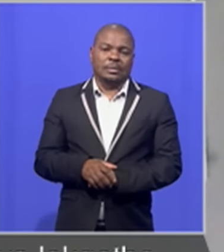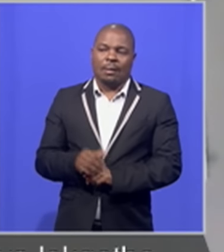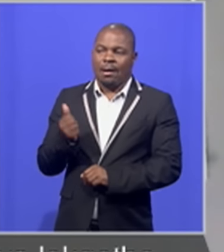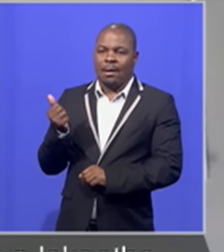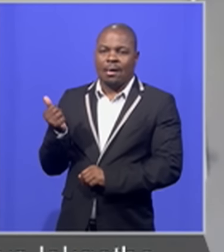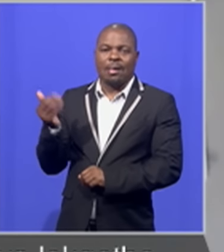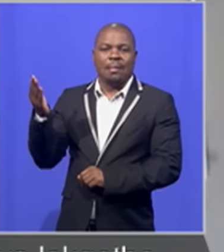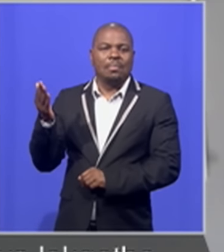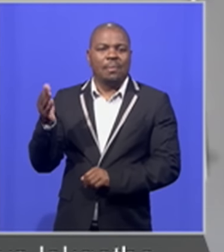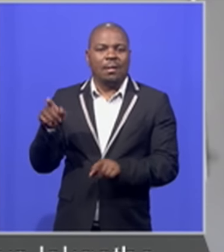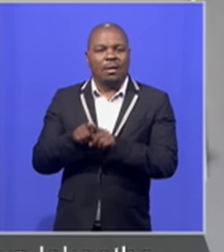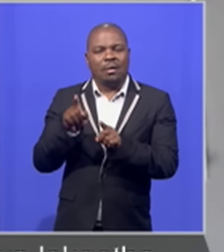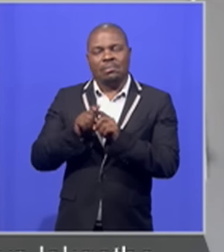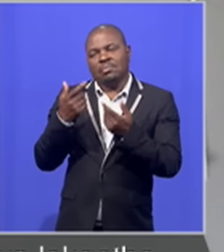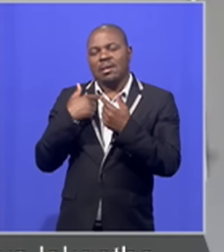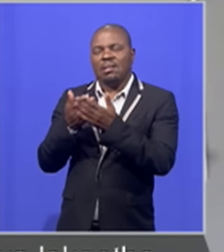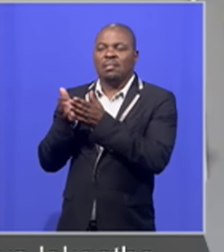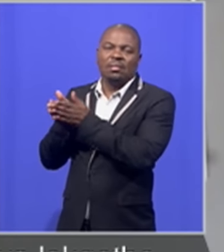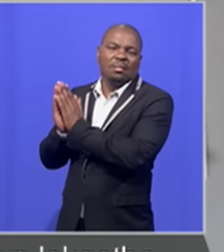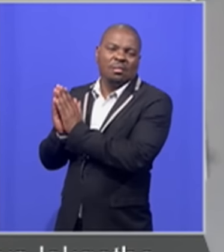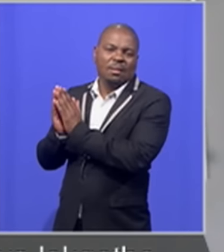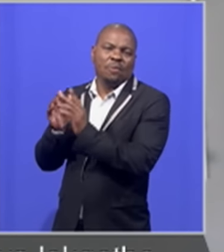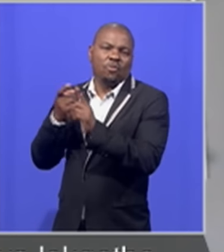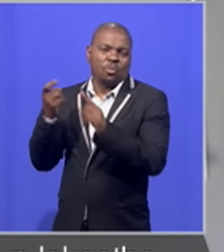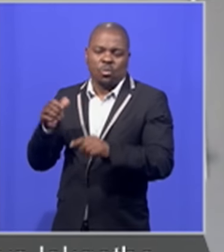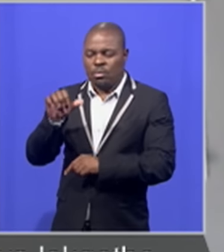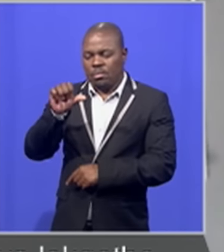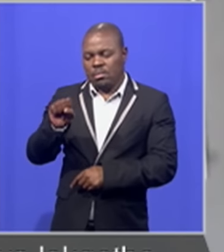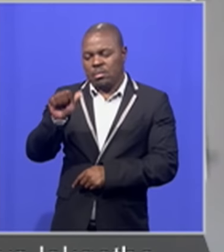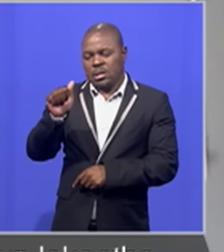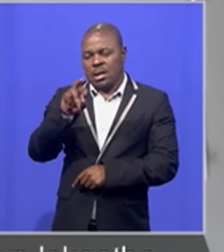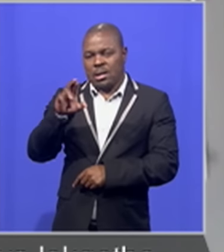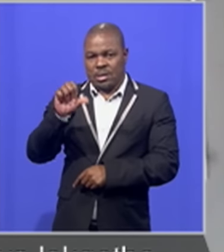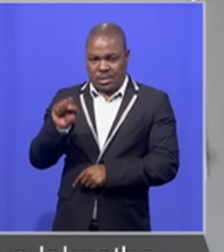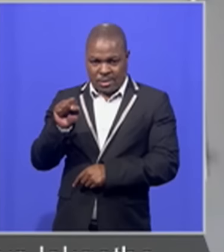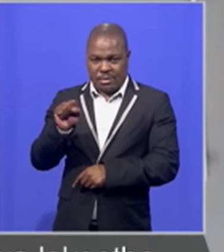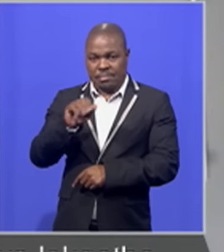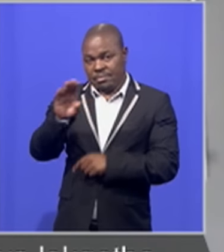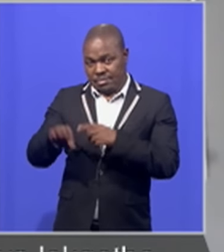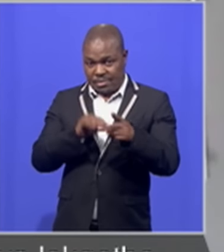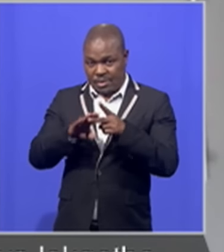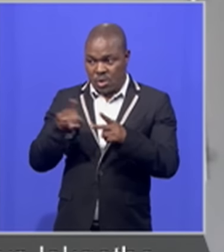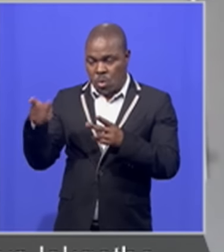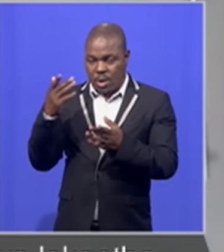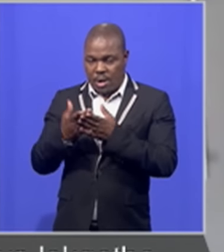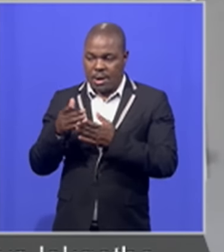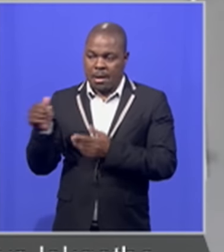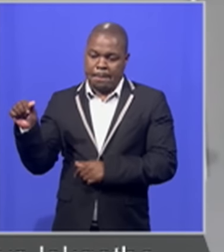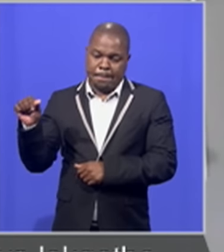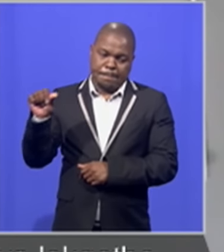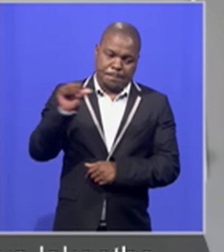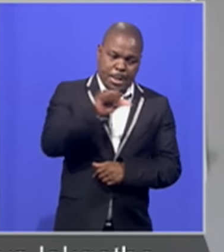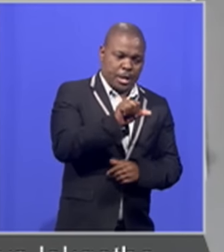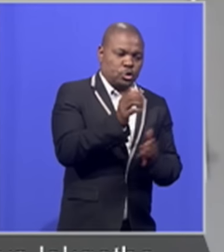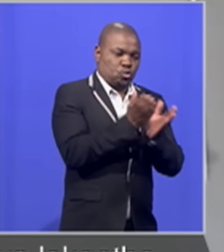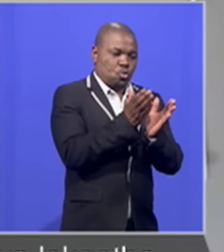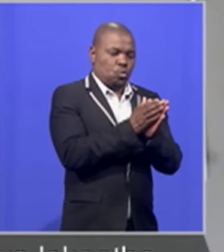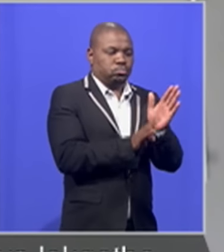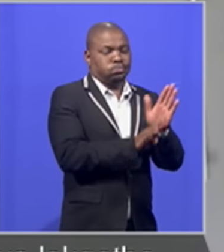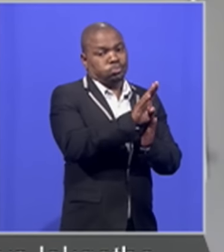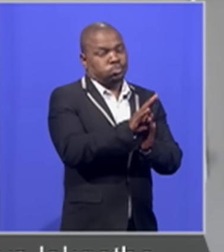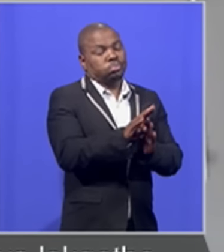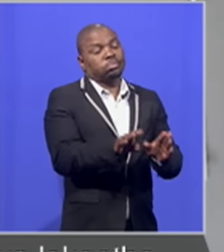claima ka lereo le leng go kopa ko SARS, and then e tla tlhabolla ditšhelete tsa sekolo.